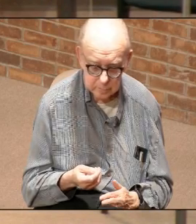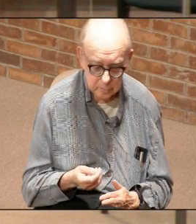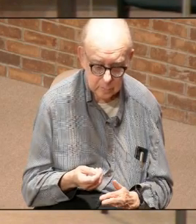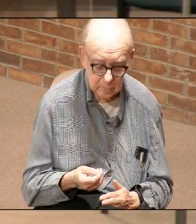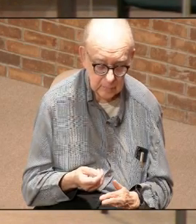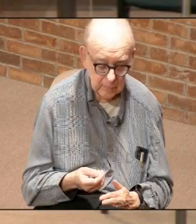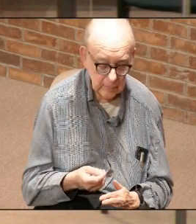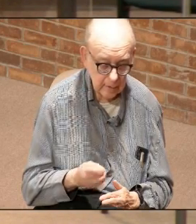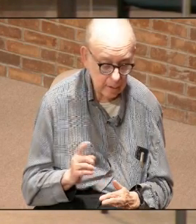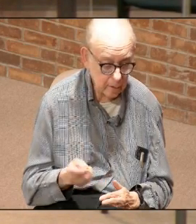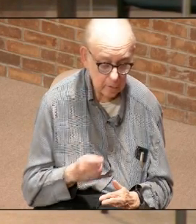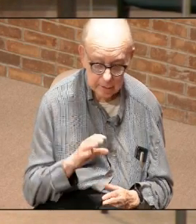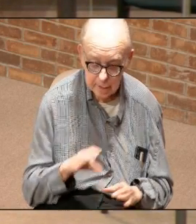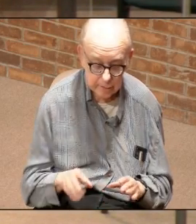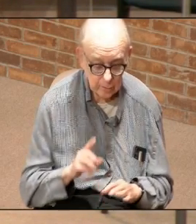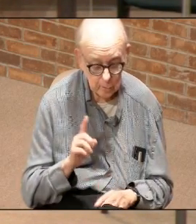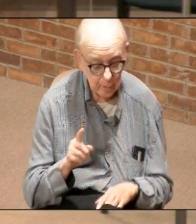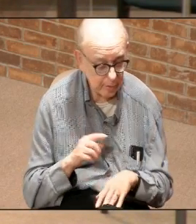takes 1 shot.